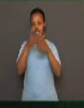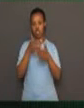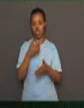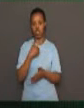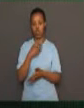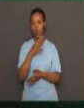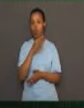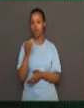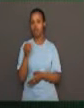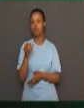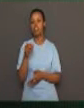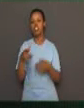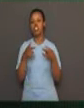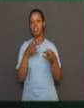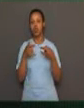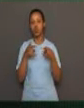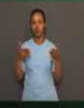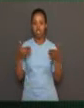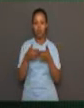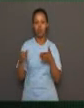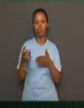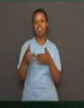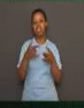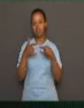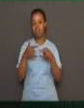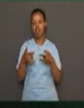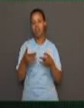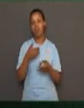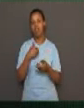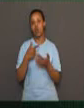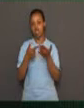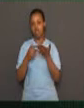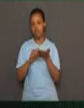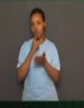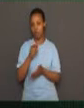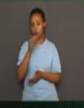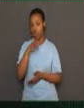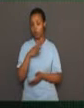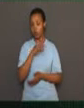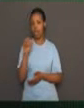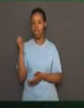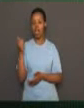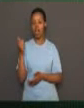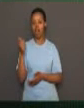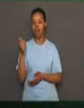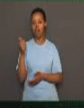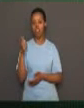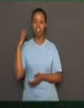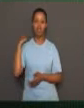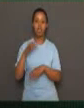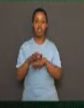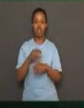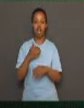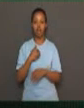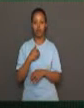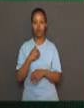are assumed to be closely related. For humans and other vertebrates, although